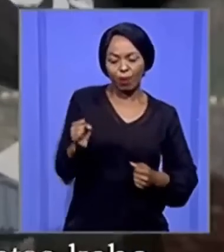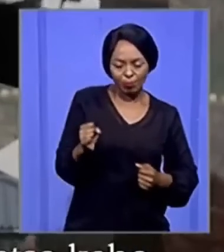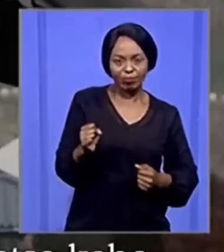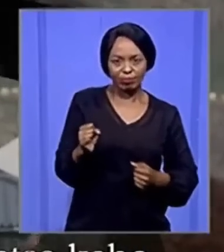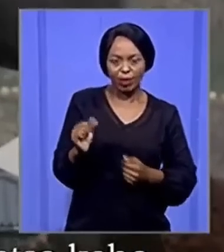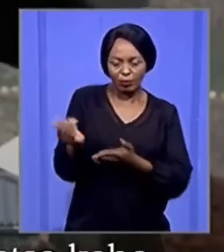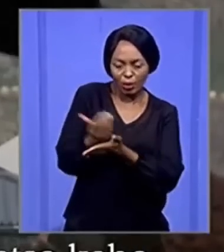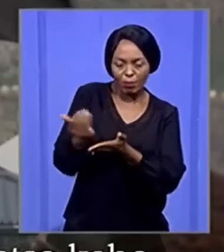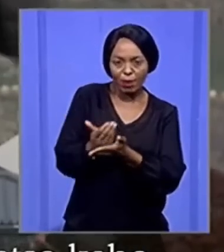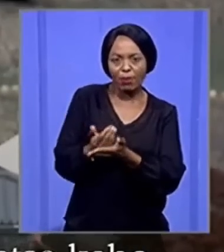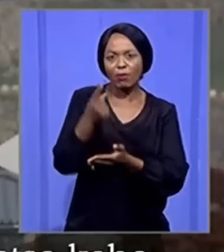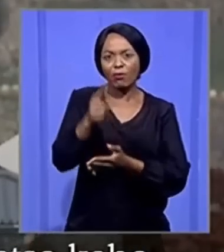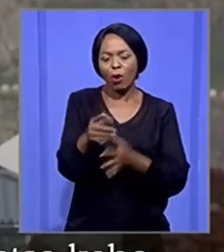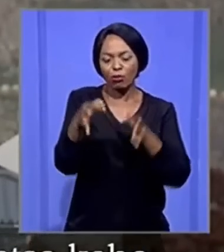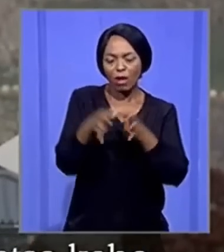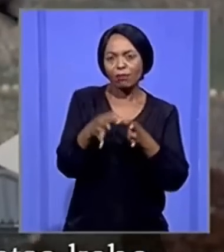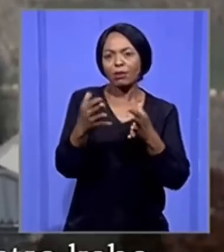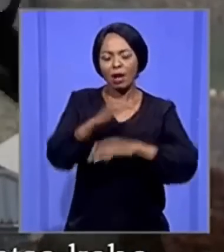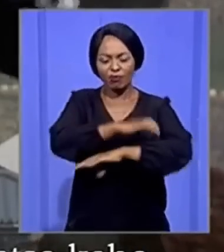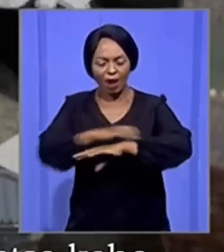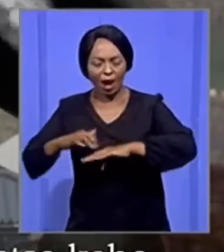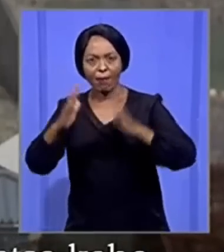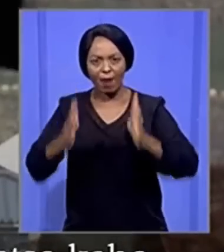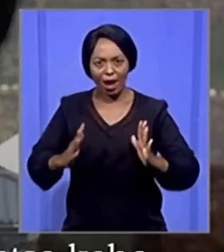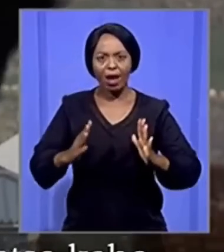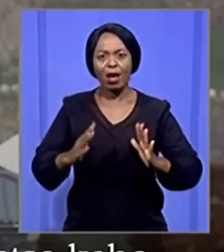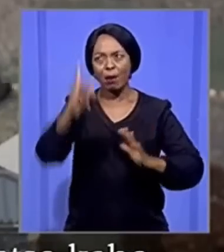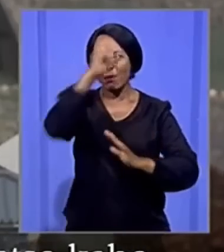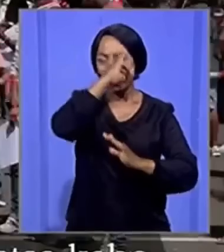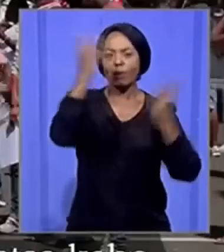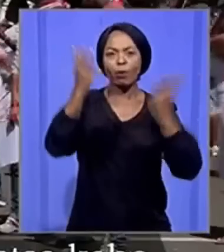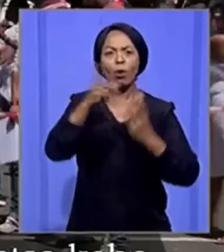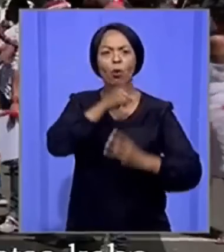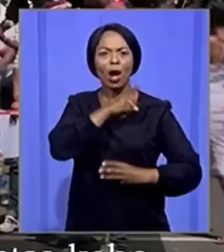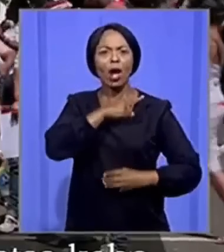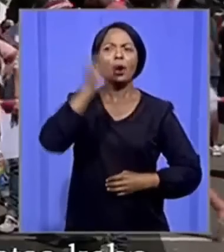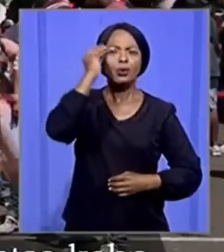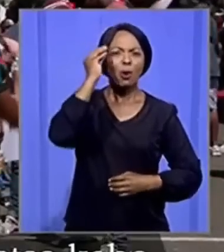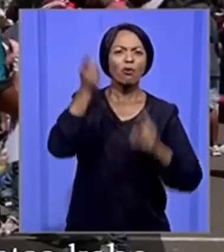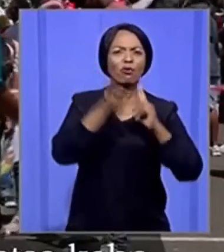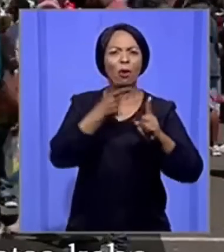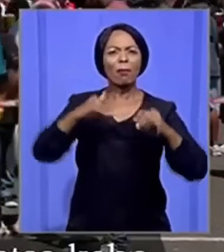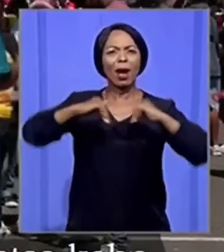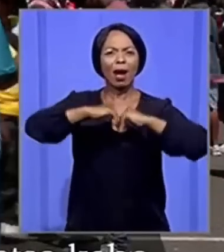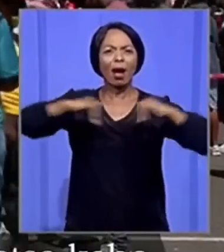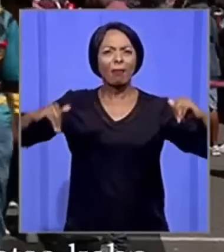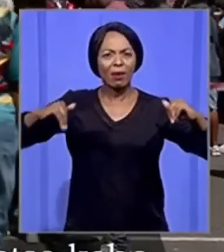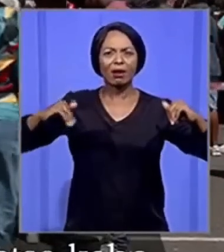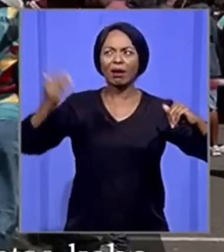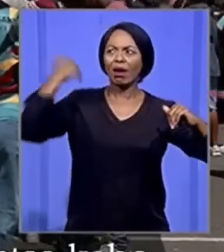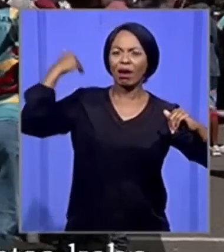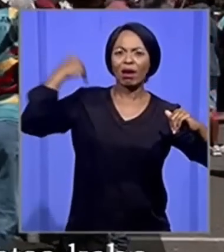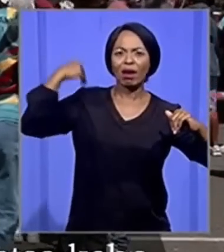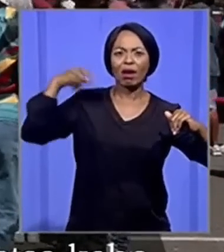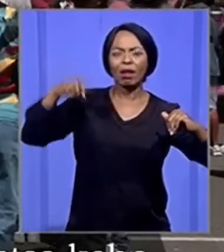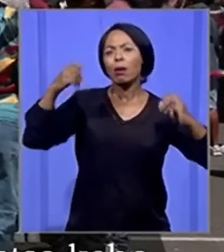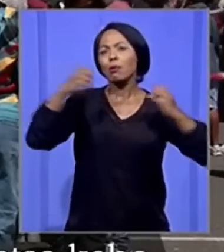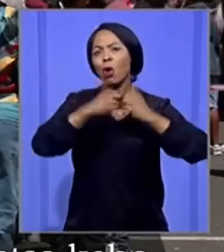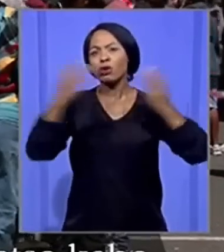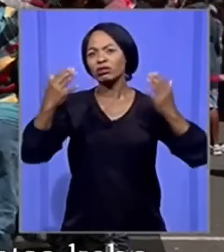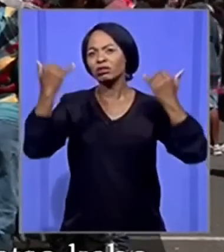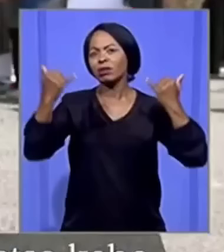balemi ba batho ba bantsho ka gore le a tseba gore re tswa mo apartheiding and then batho ba bantsho ba sa dumele